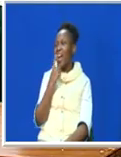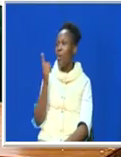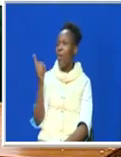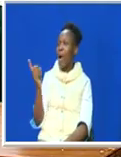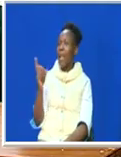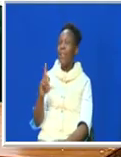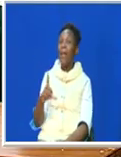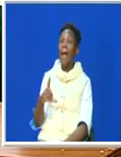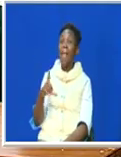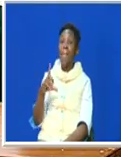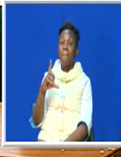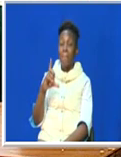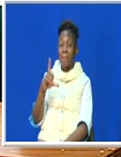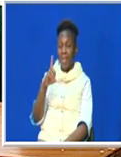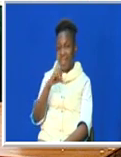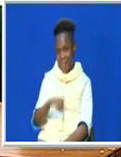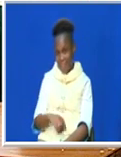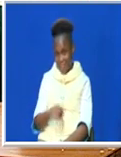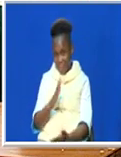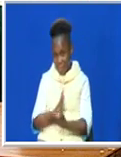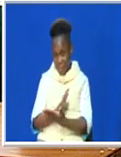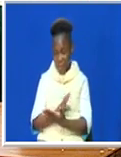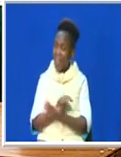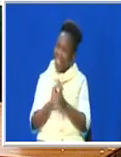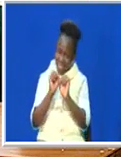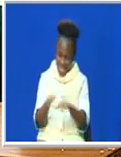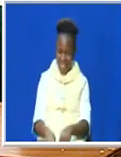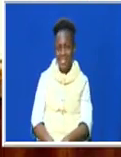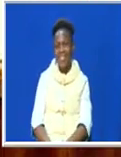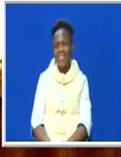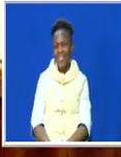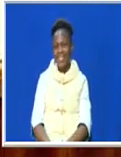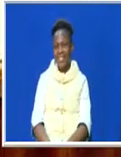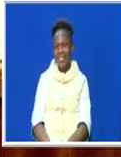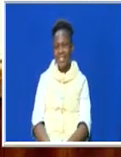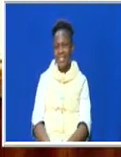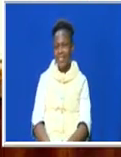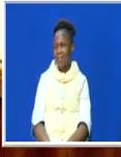bottle is the largest bottle.